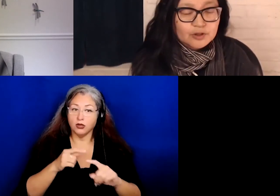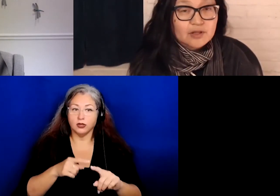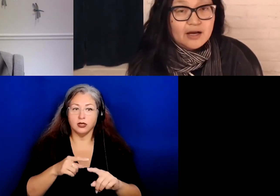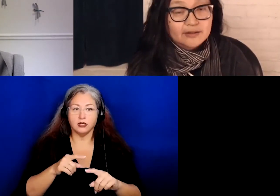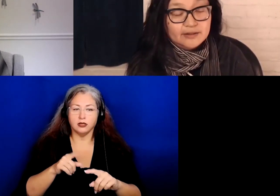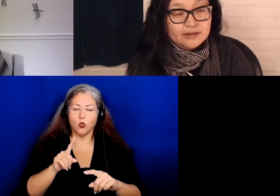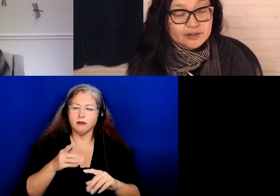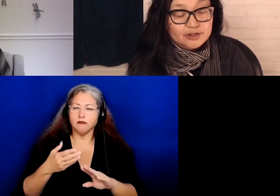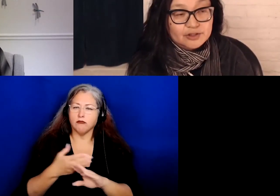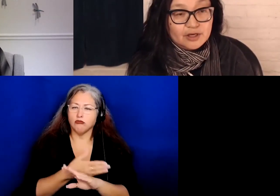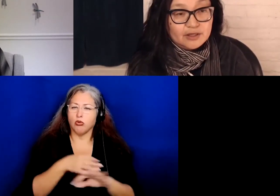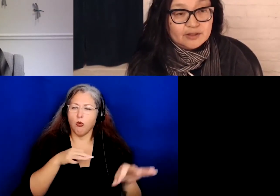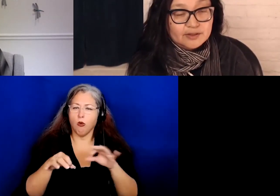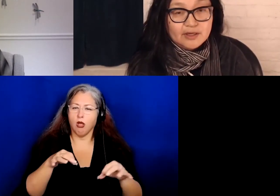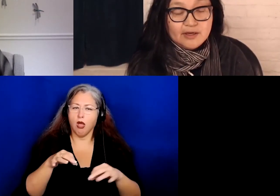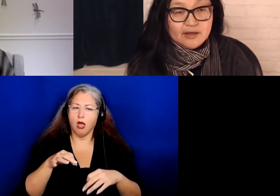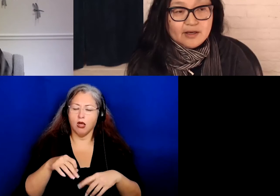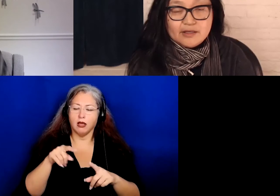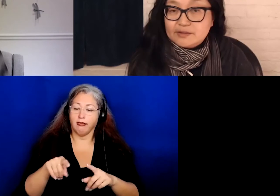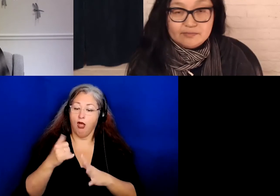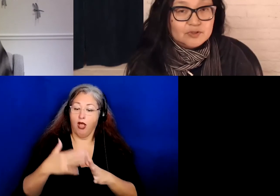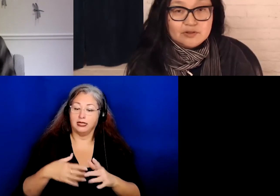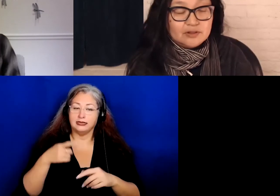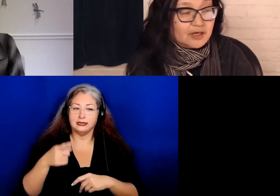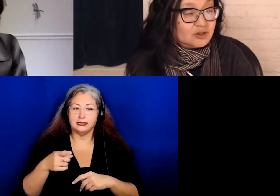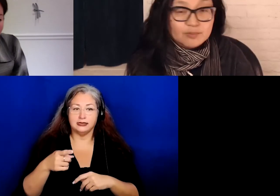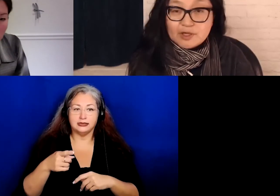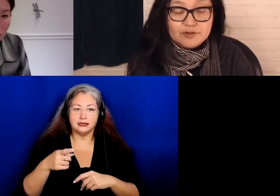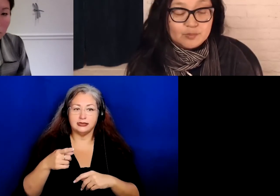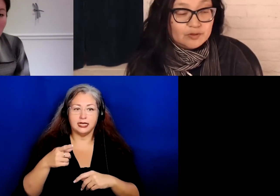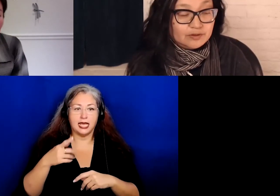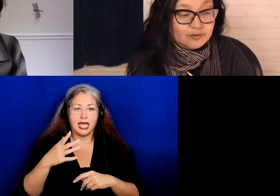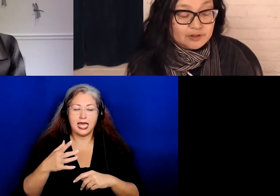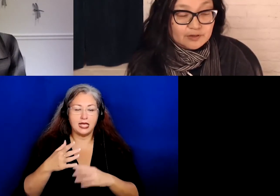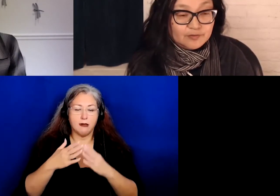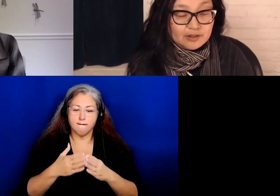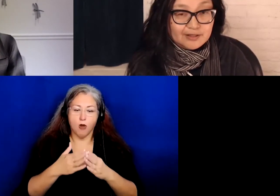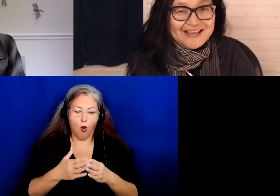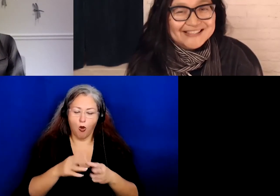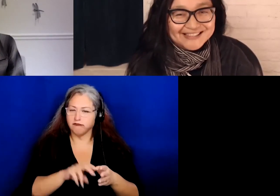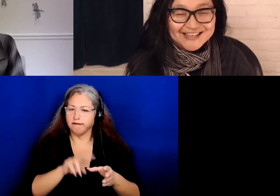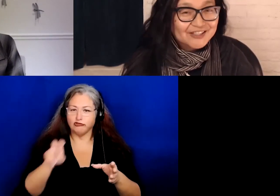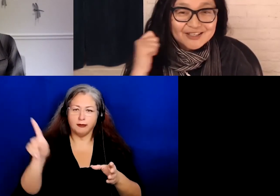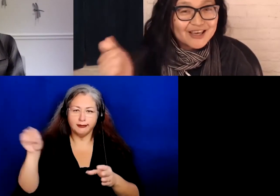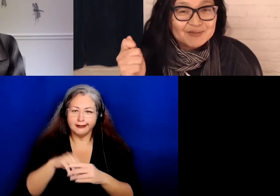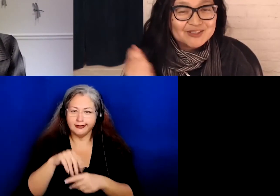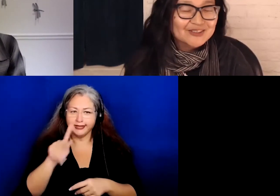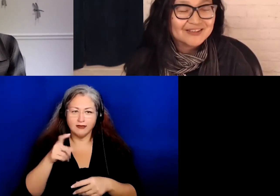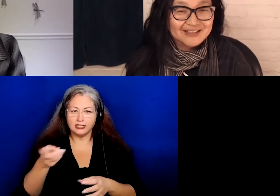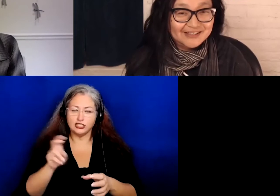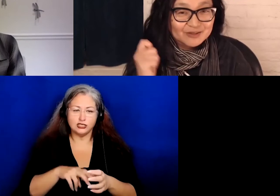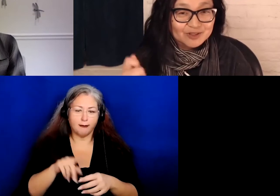little prologue, and Teaching Xie is has has jumped off this boat in Philadelphia. He like took a cab